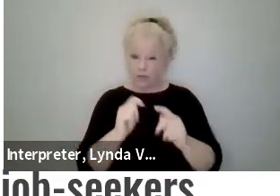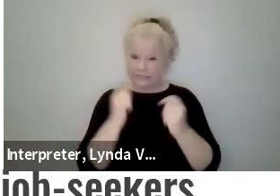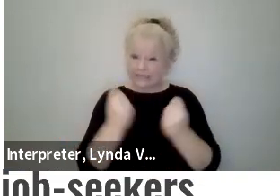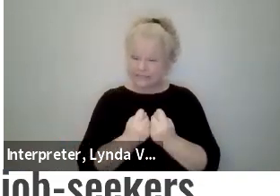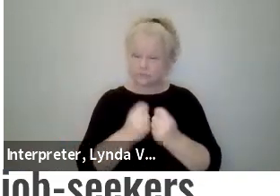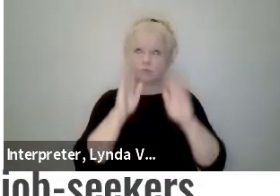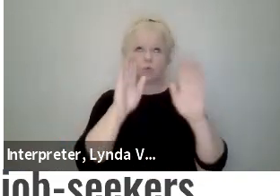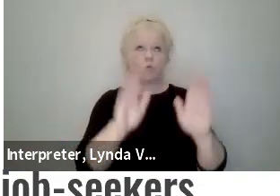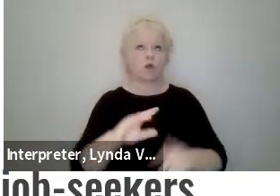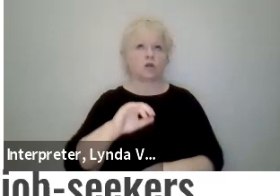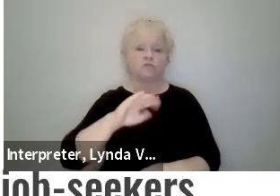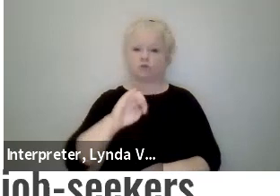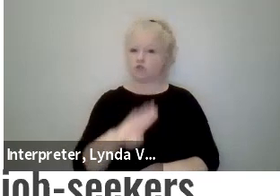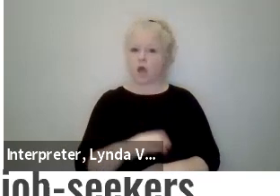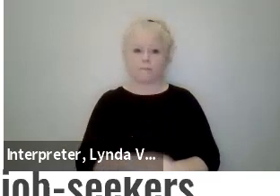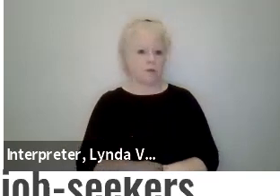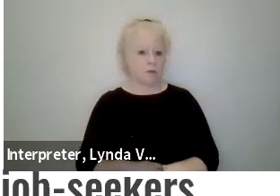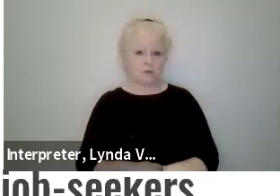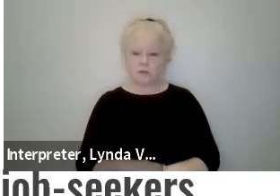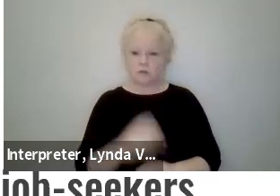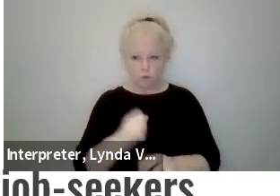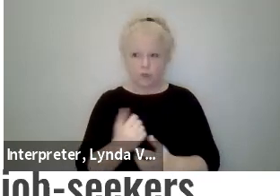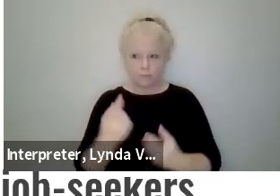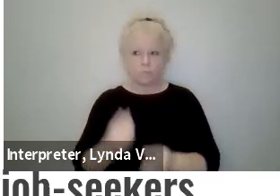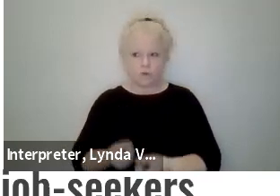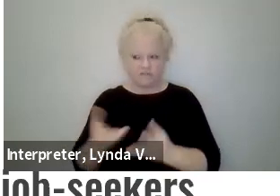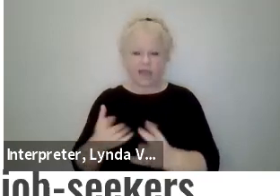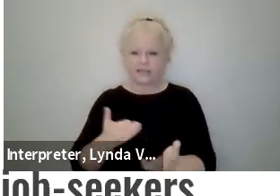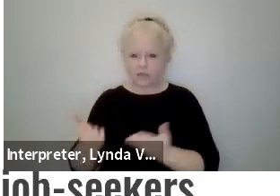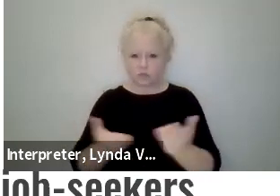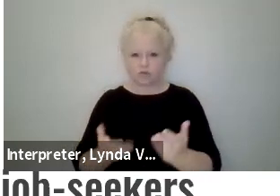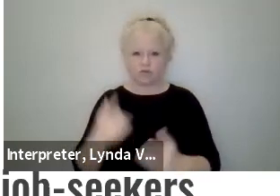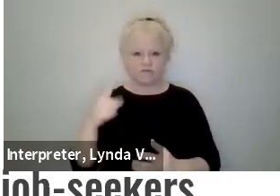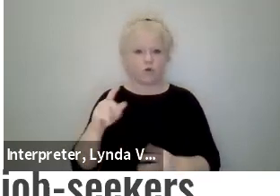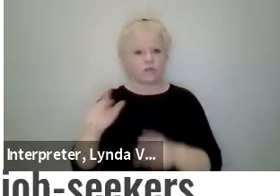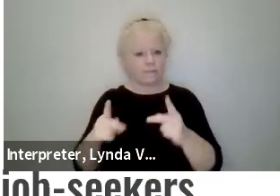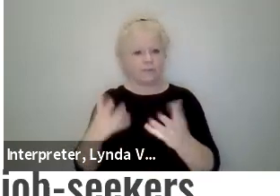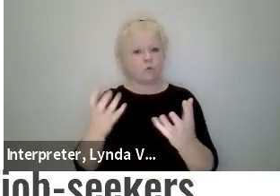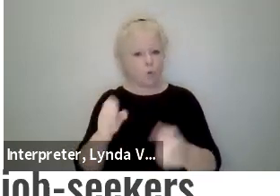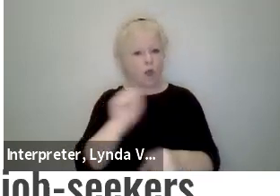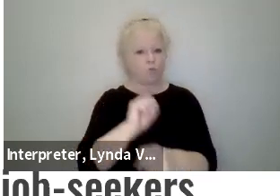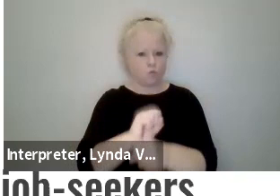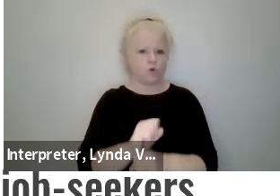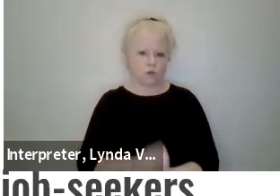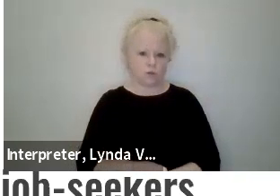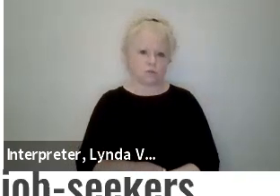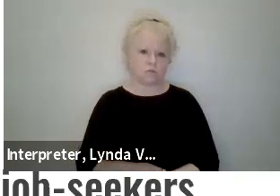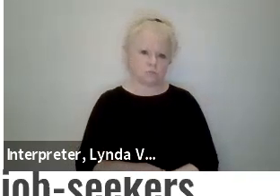making sure that we have been able to provide that to our job seekers and